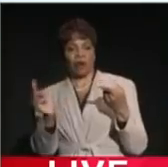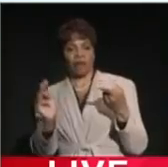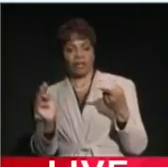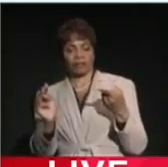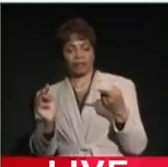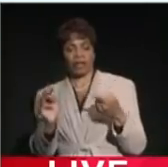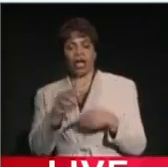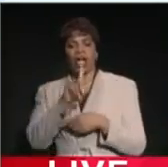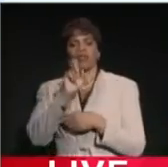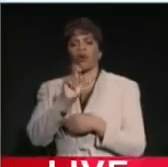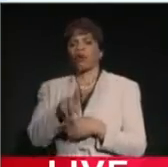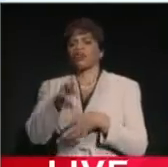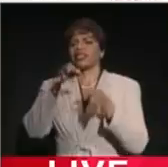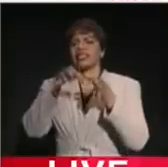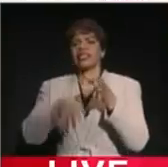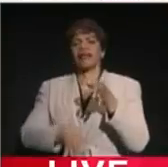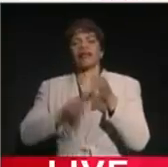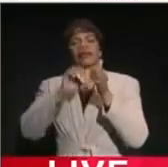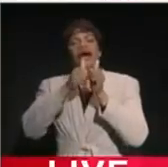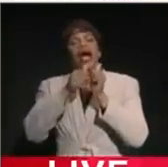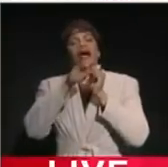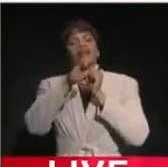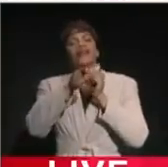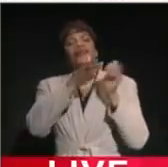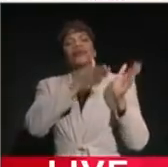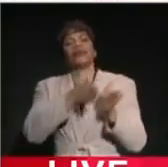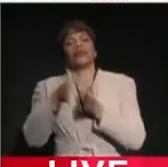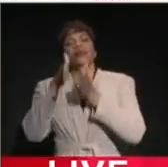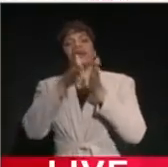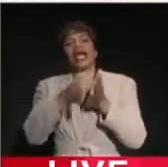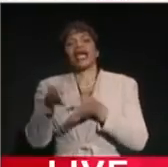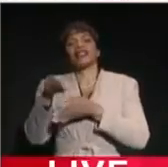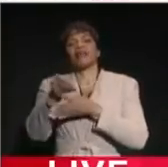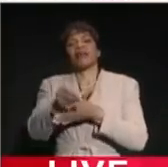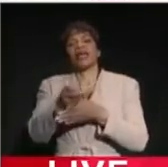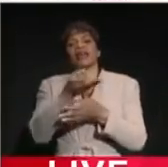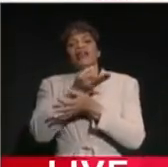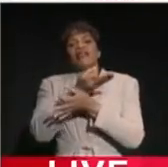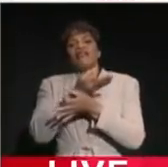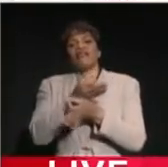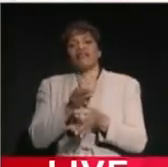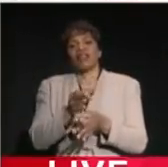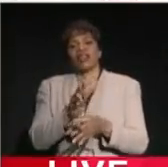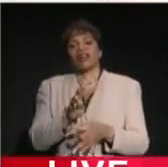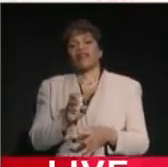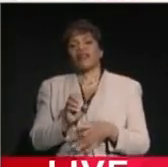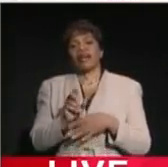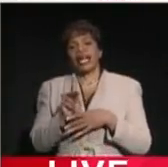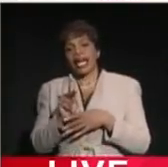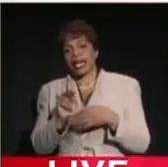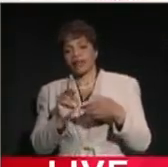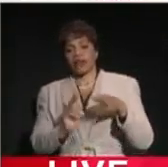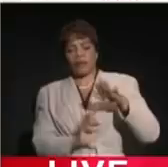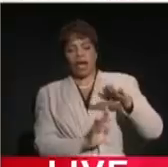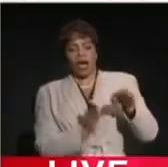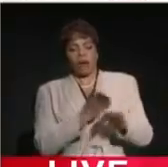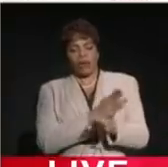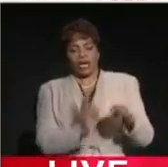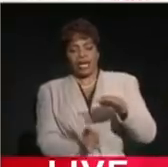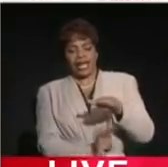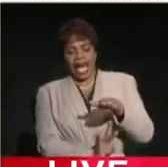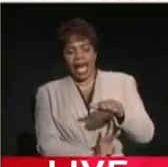Well, the question is really very simple. How do you plan to pay for free pre-K, fully funding the K through 12, free